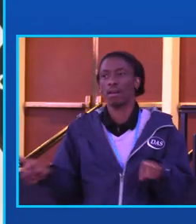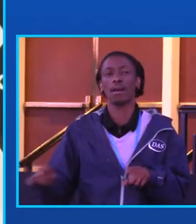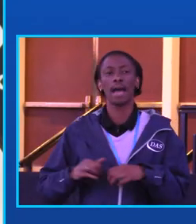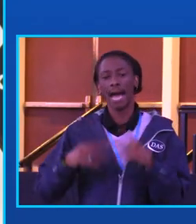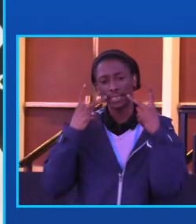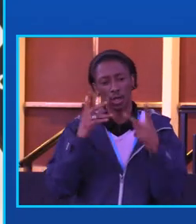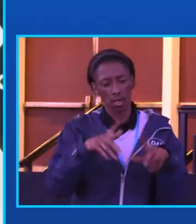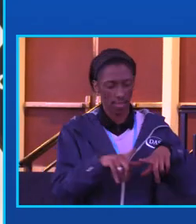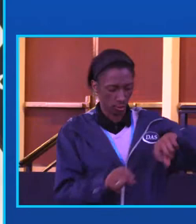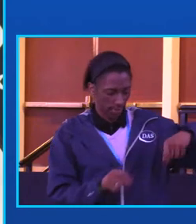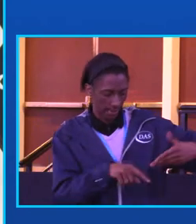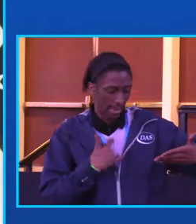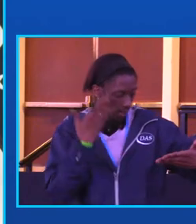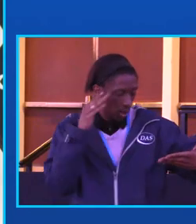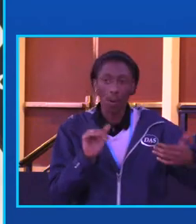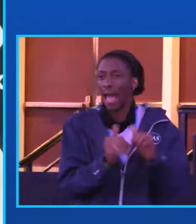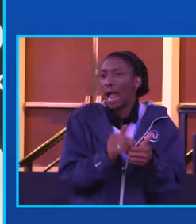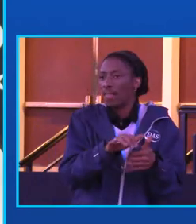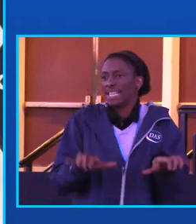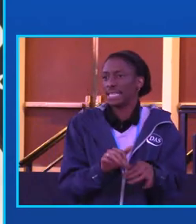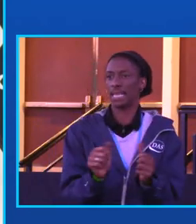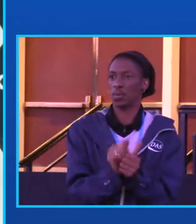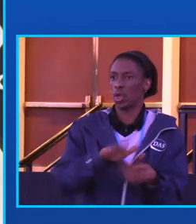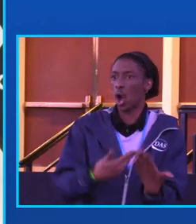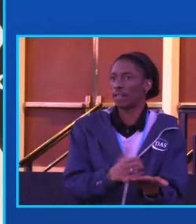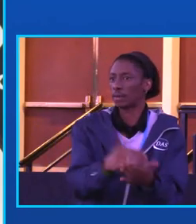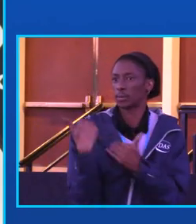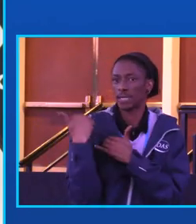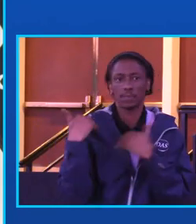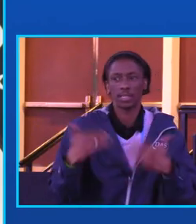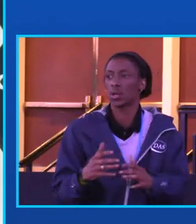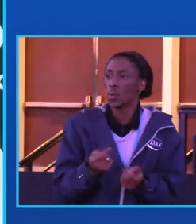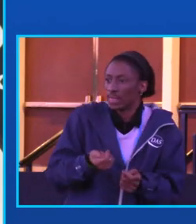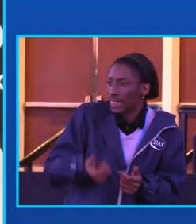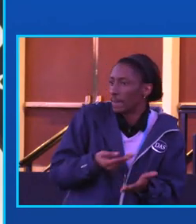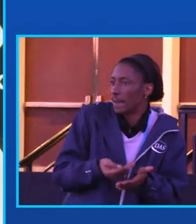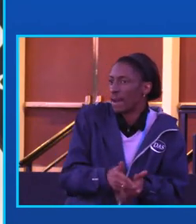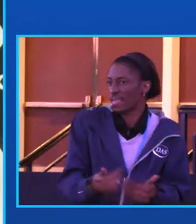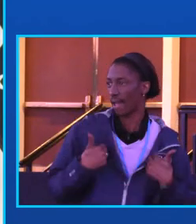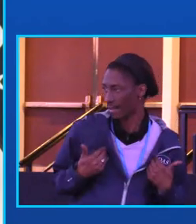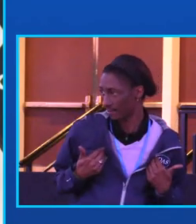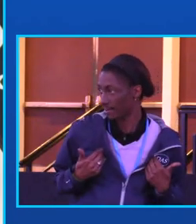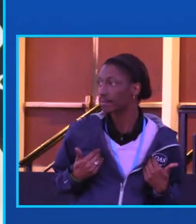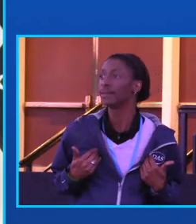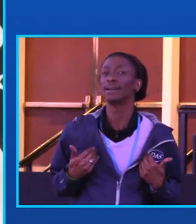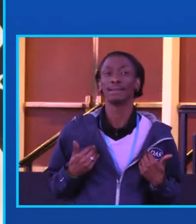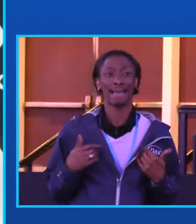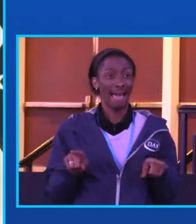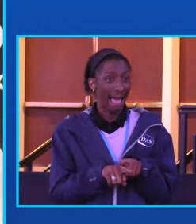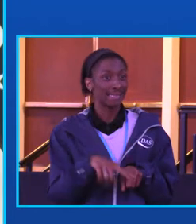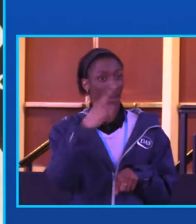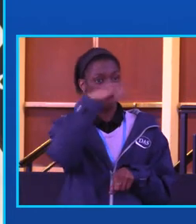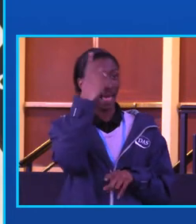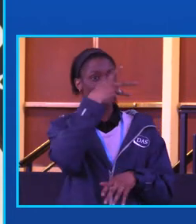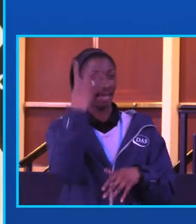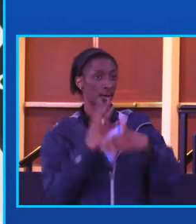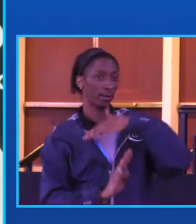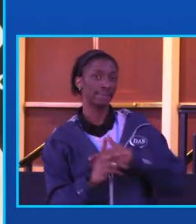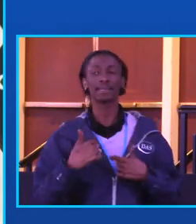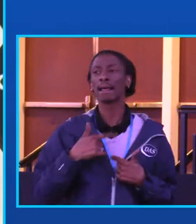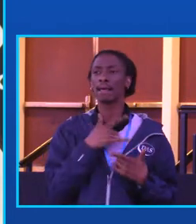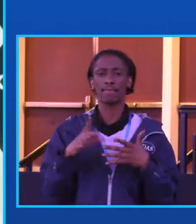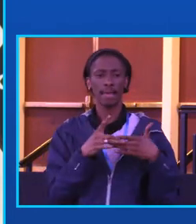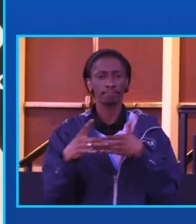stubs and I don't know how they did it on all of their responsibilities with the little that they had. As Black immigrants, they